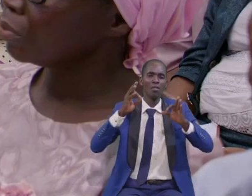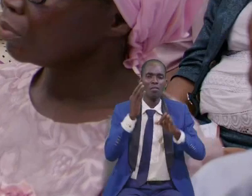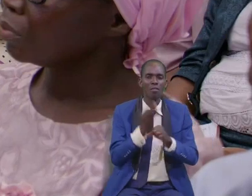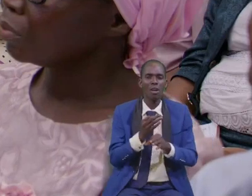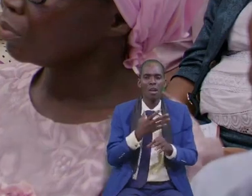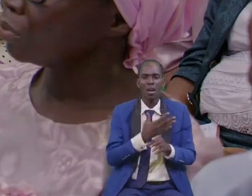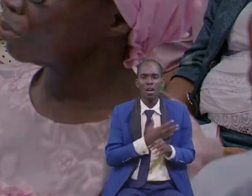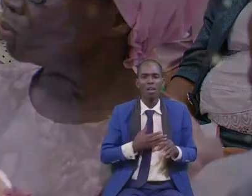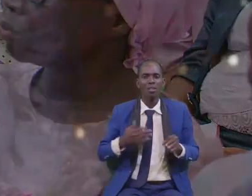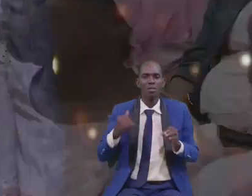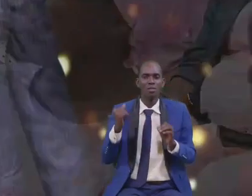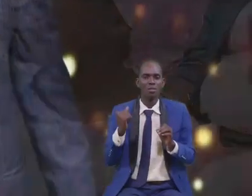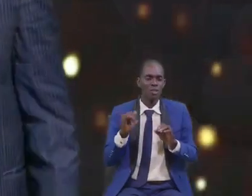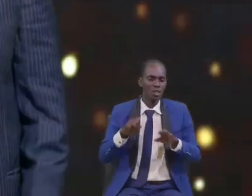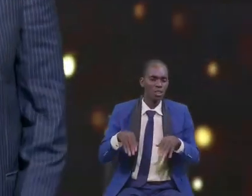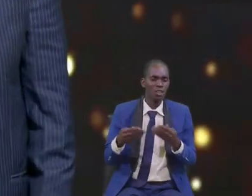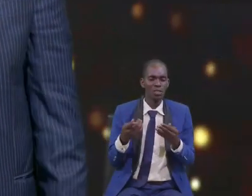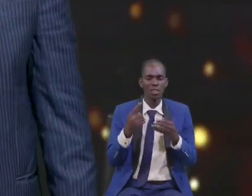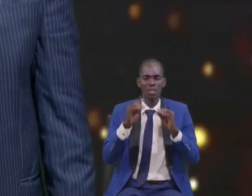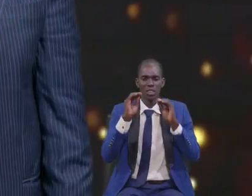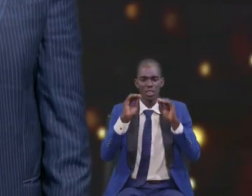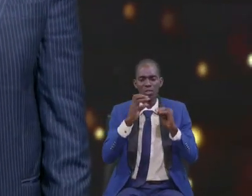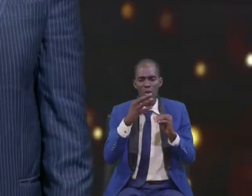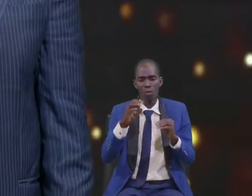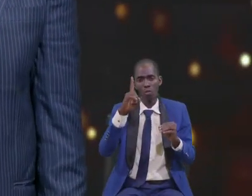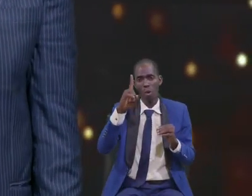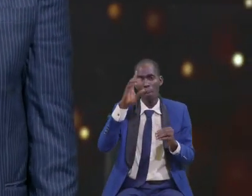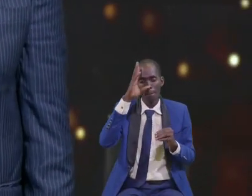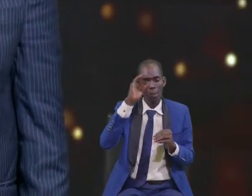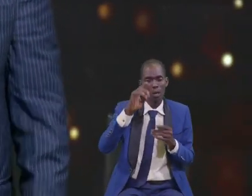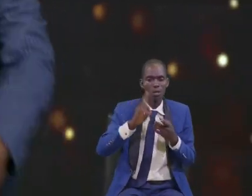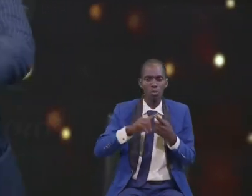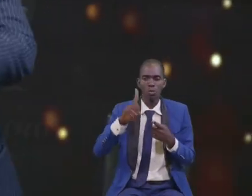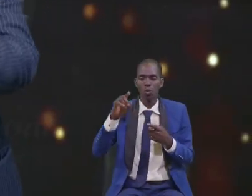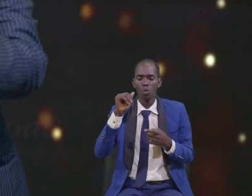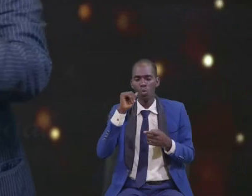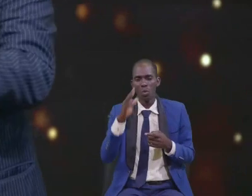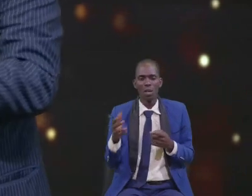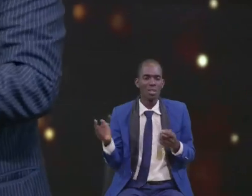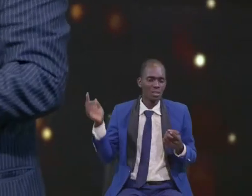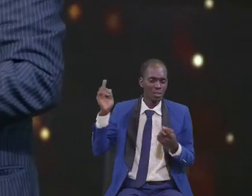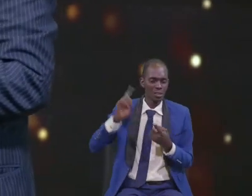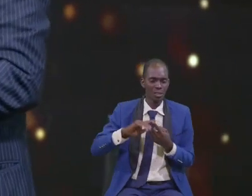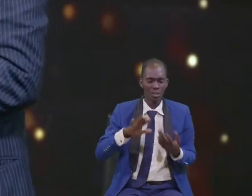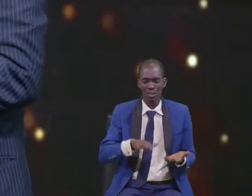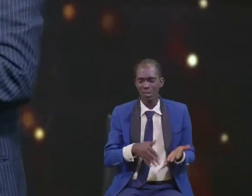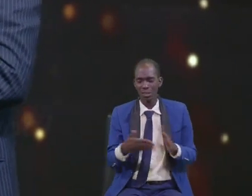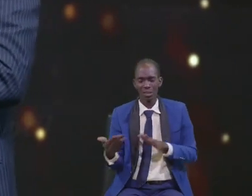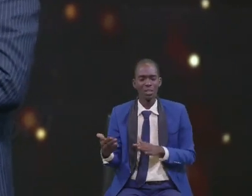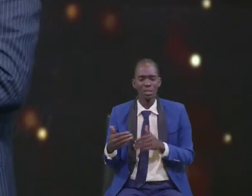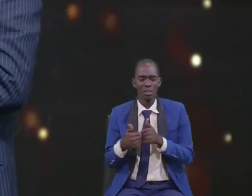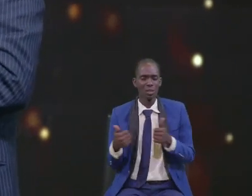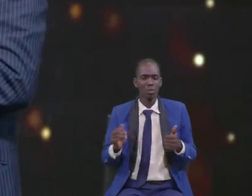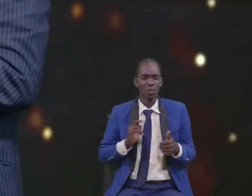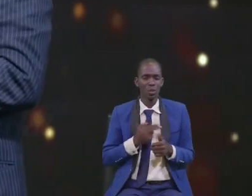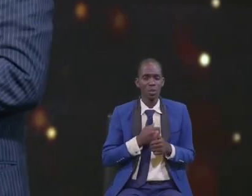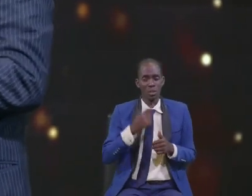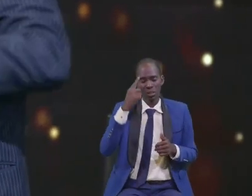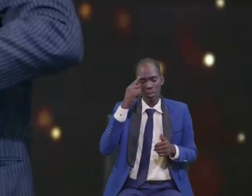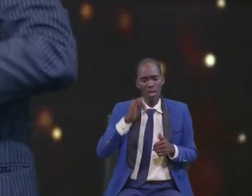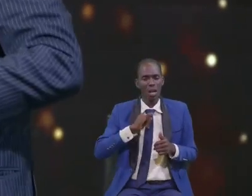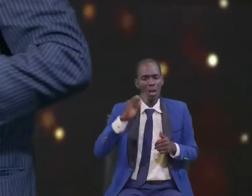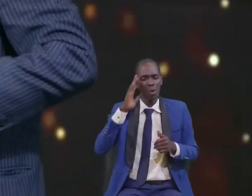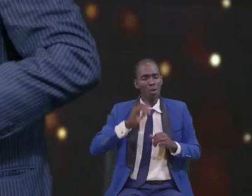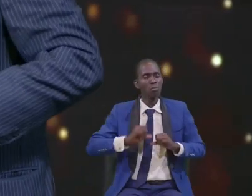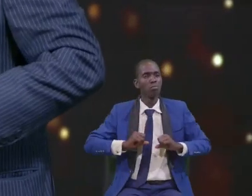man, one woman, until that do us part. No, I will not give up. And when he comes, I greet him with a smile.